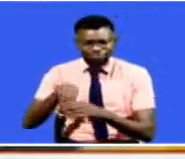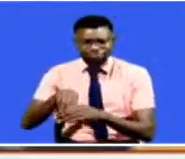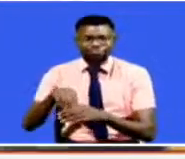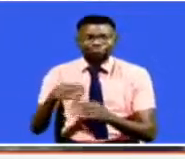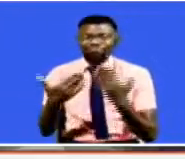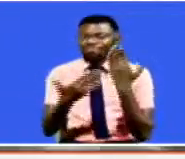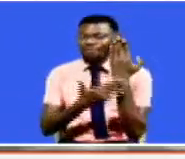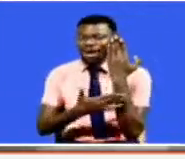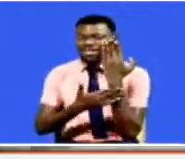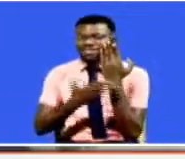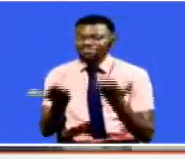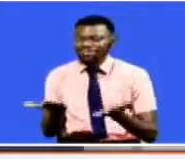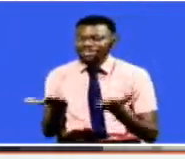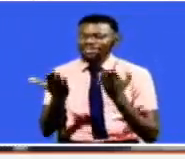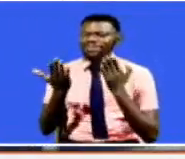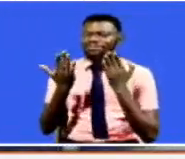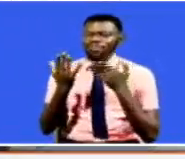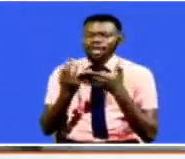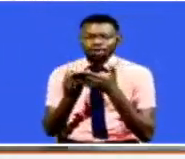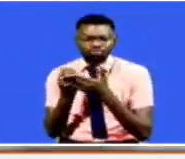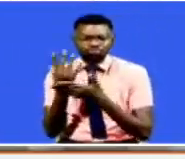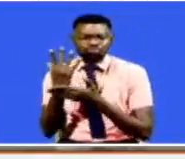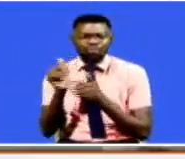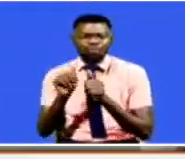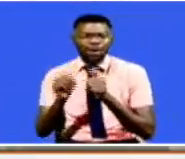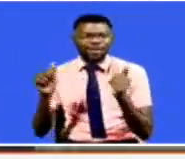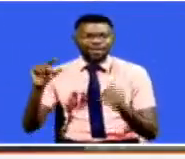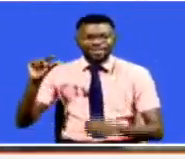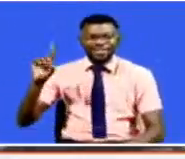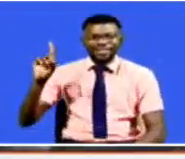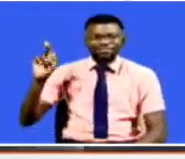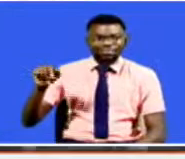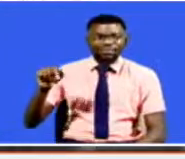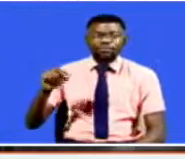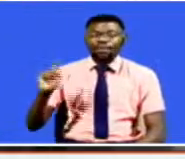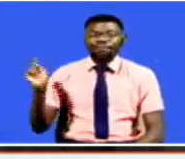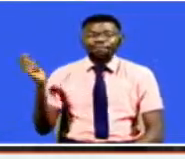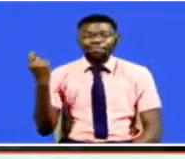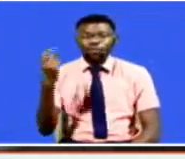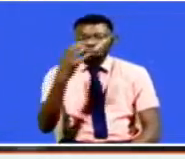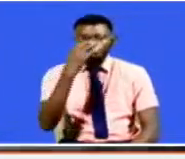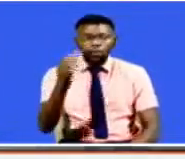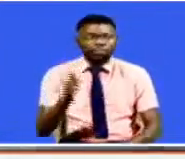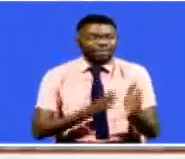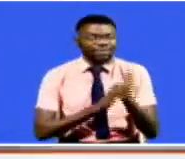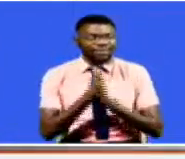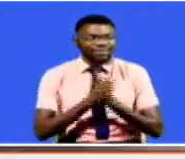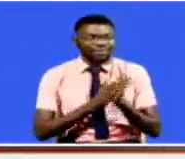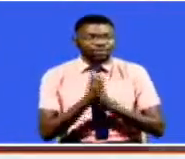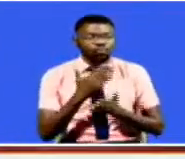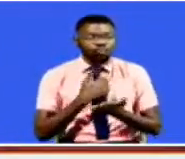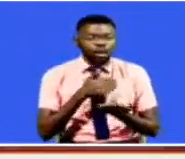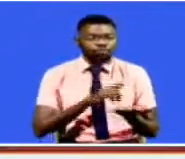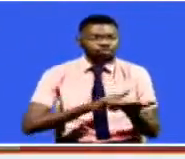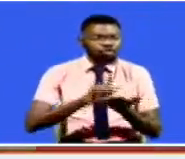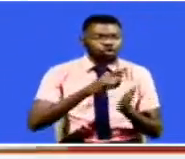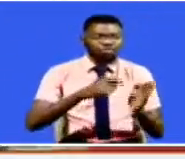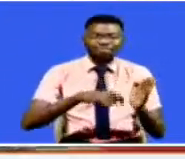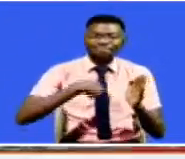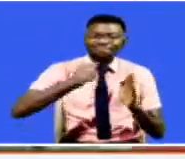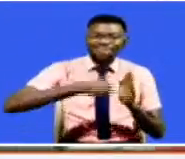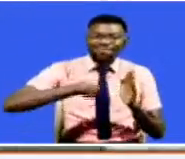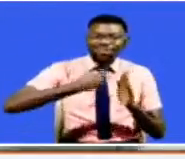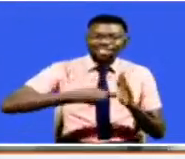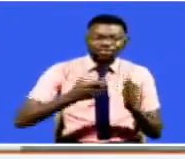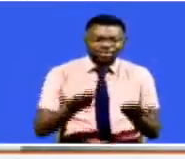the country's gross domestic product. President William Ruto's administration is keen on building the local manufacturing industry